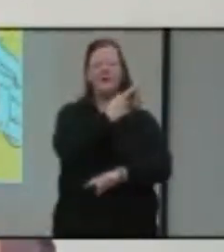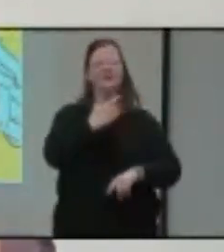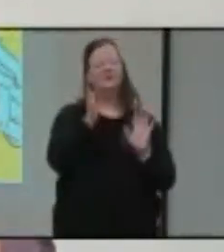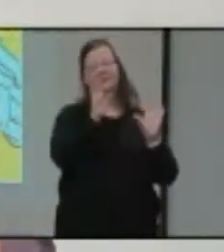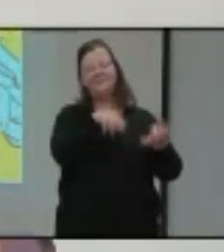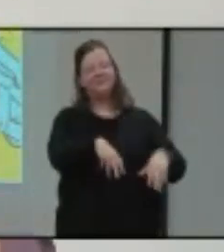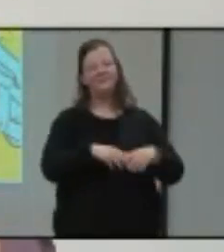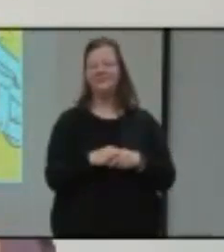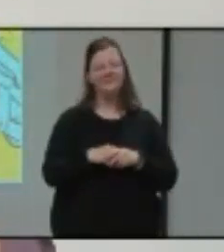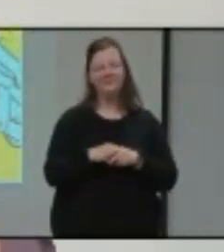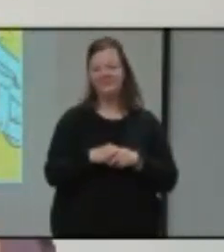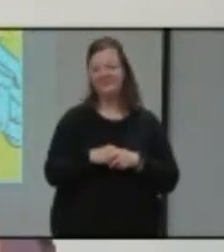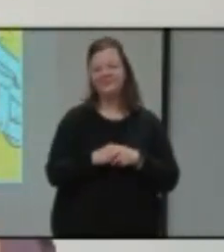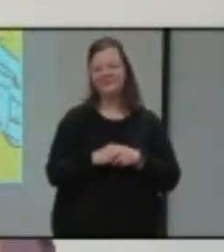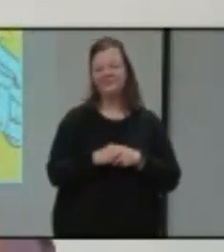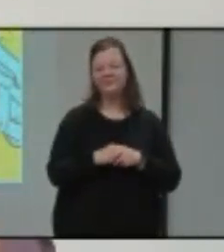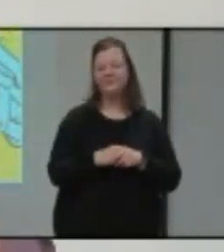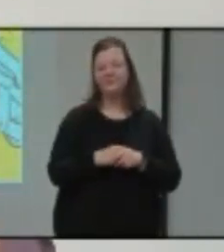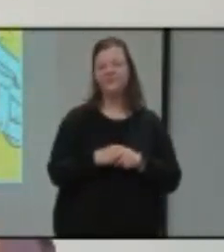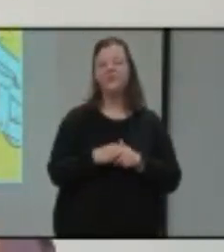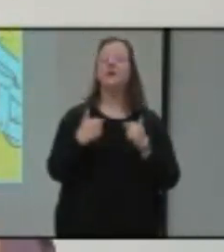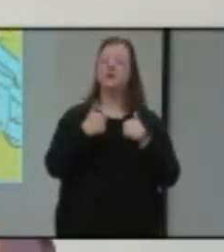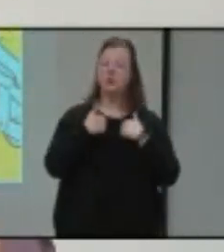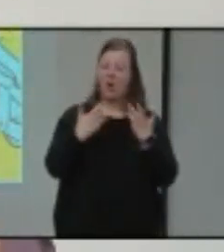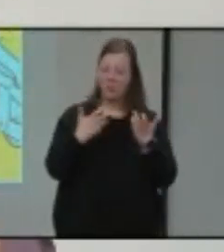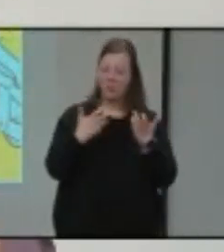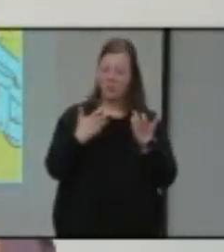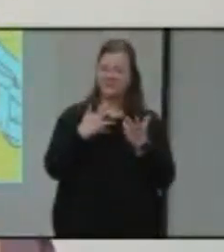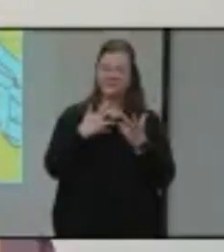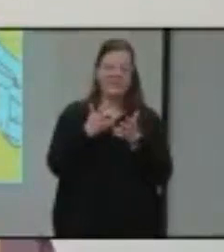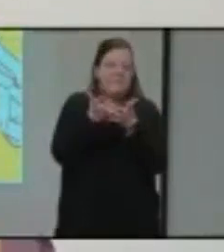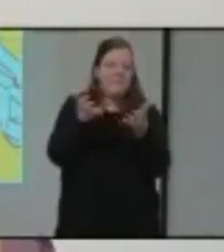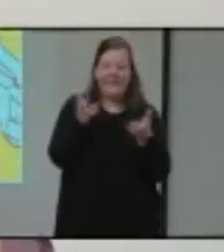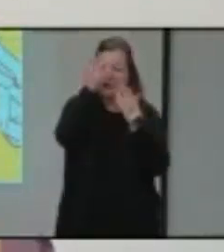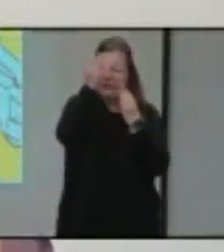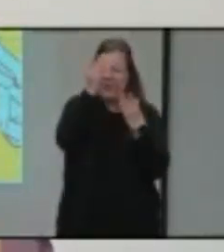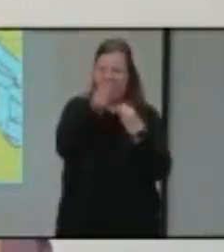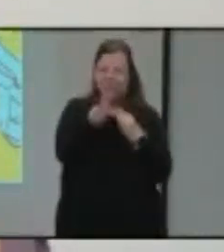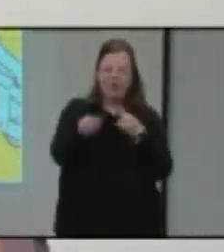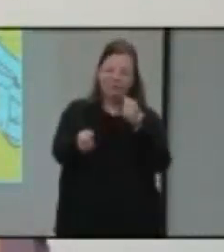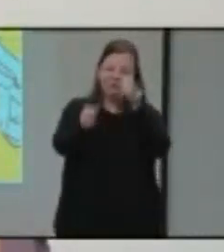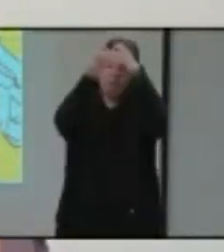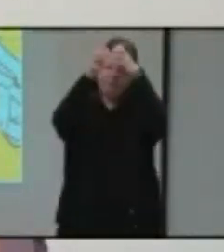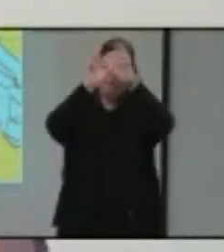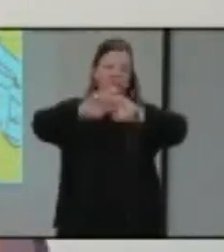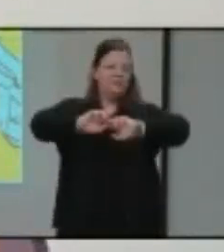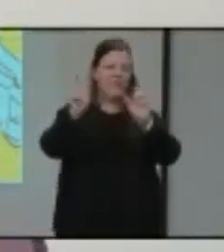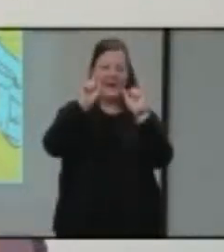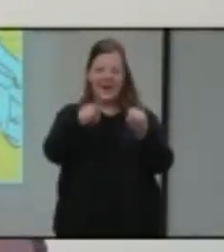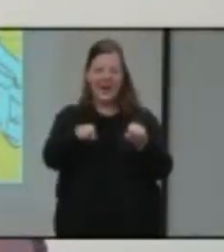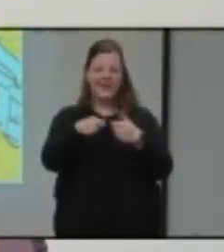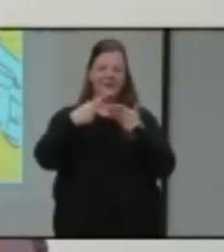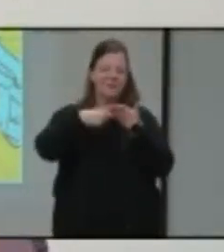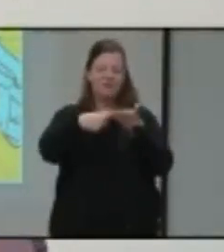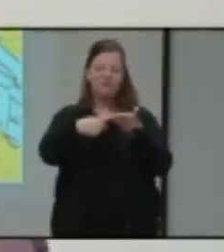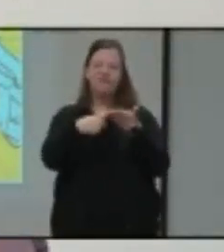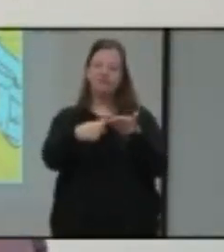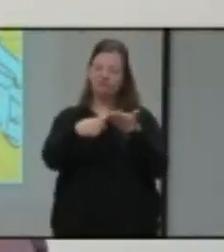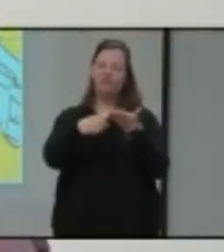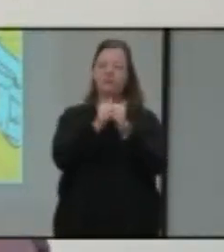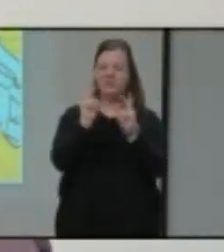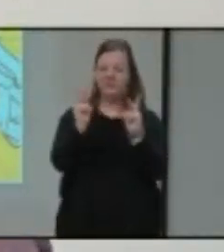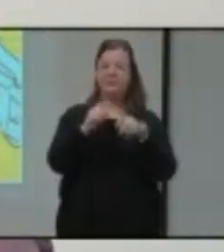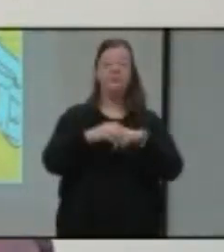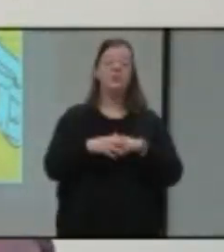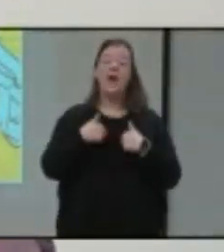whiteboard. I want to arm myself with as much information as possible so that I'm able to have educated conversations. I'm